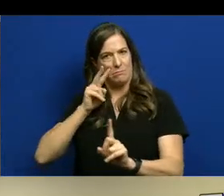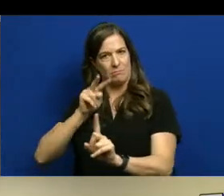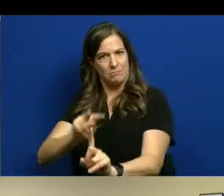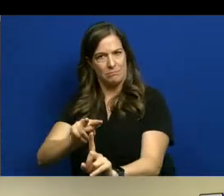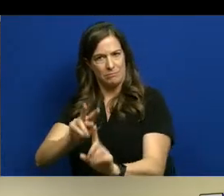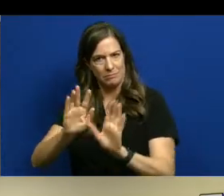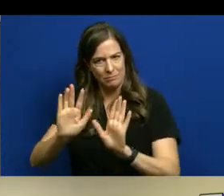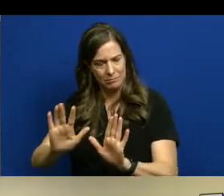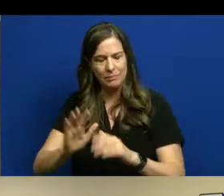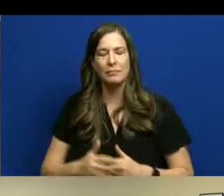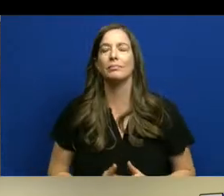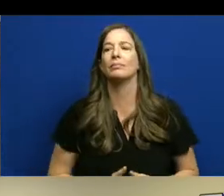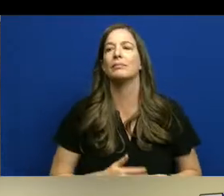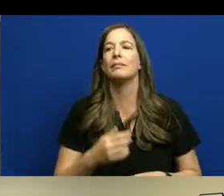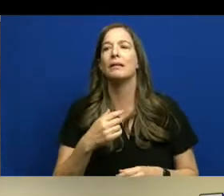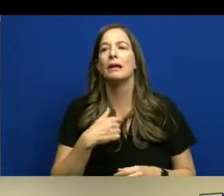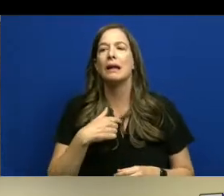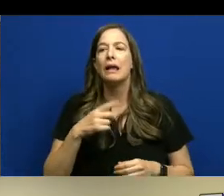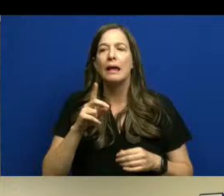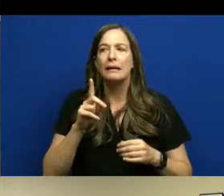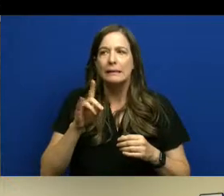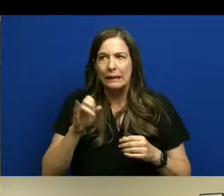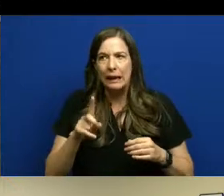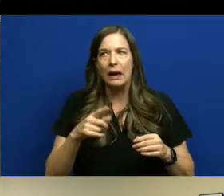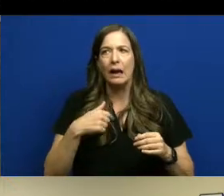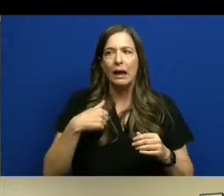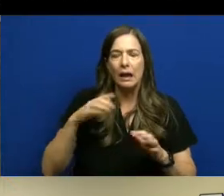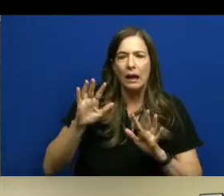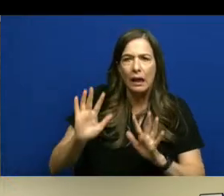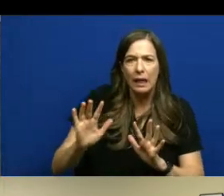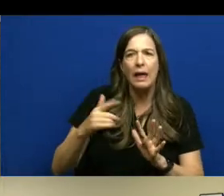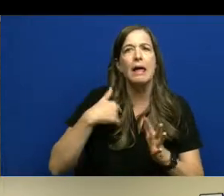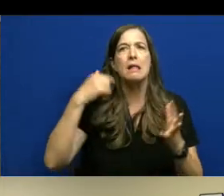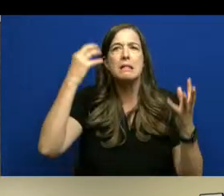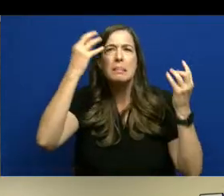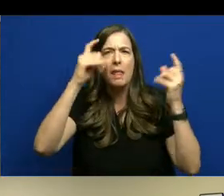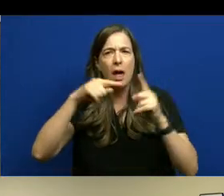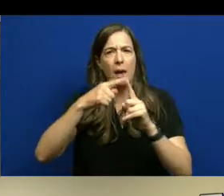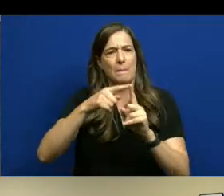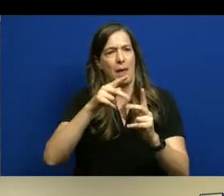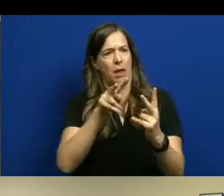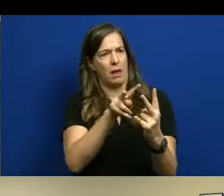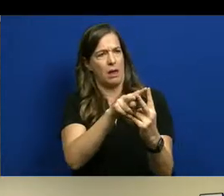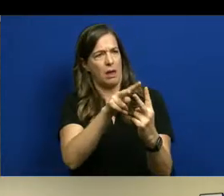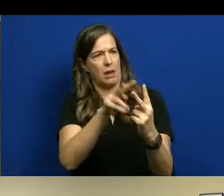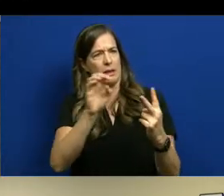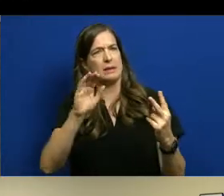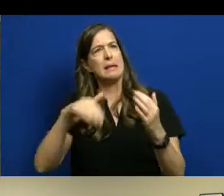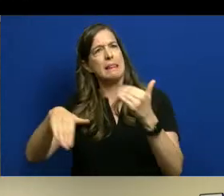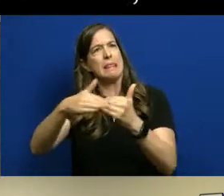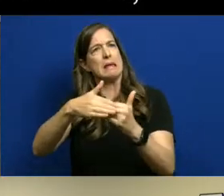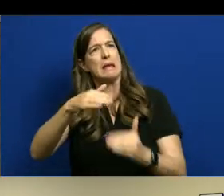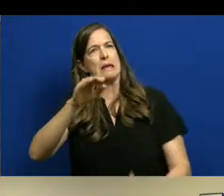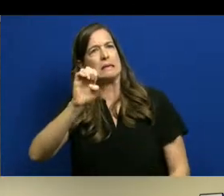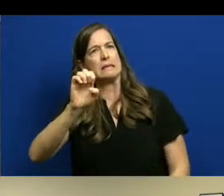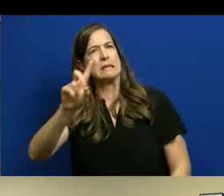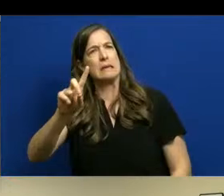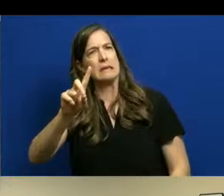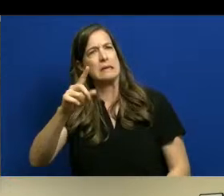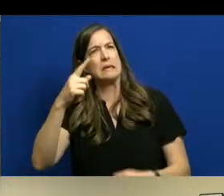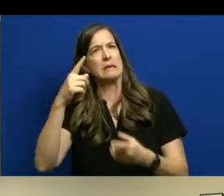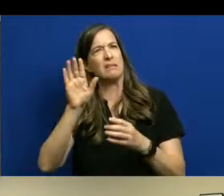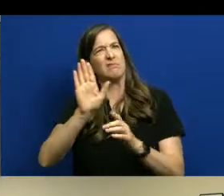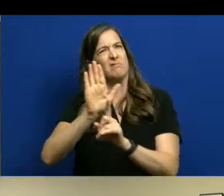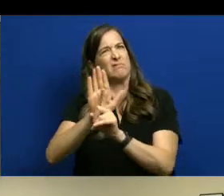hearing status of the next executive director a lot of thought. Now, you might think that as a